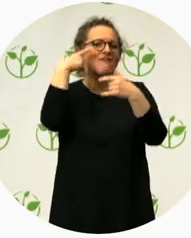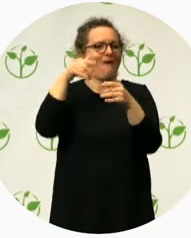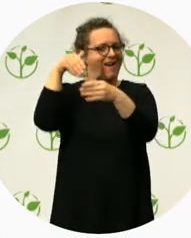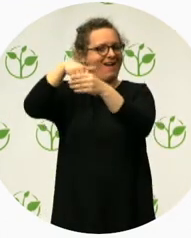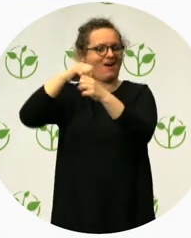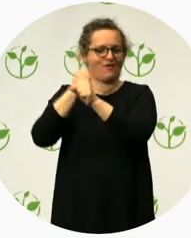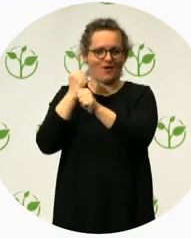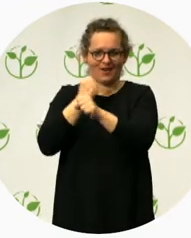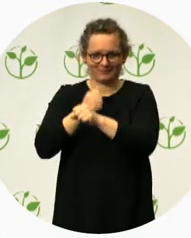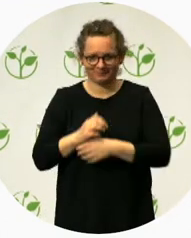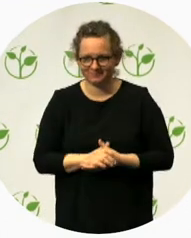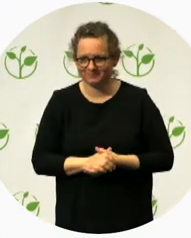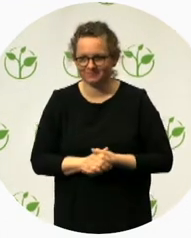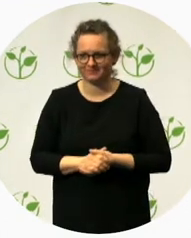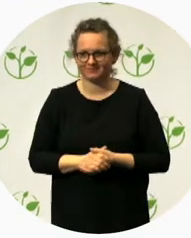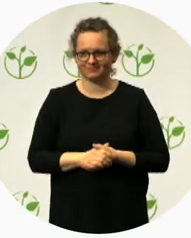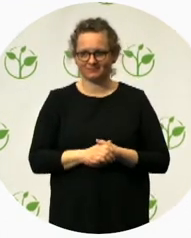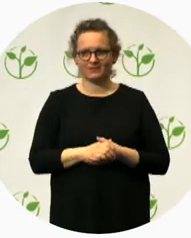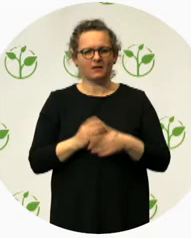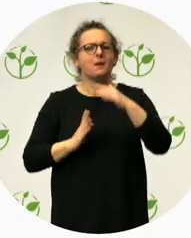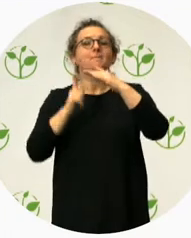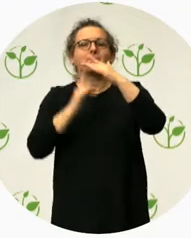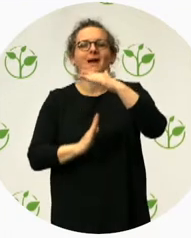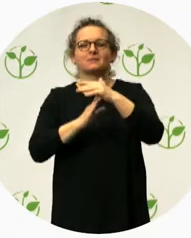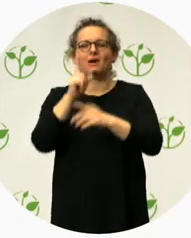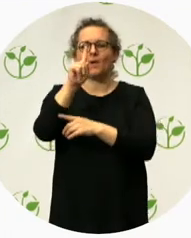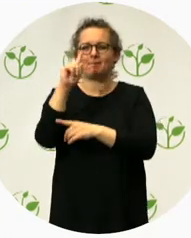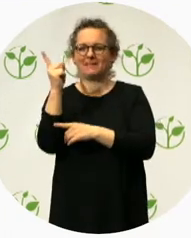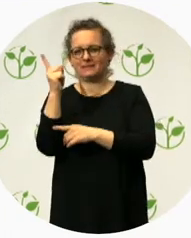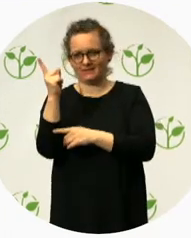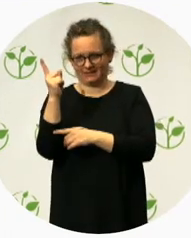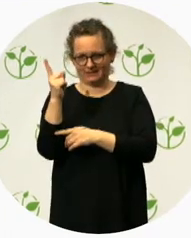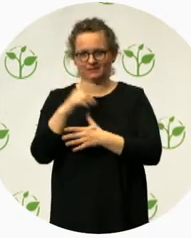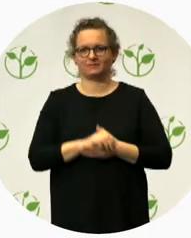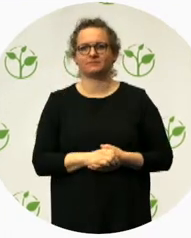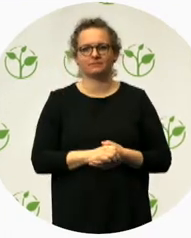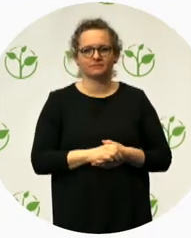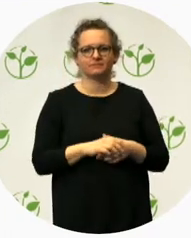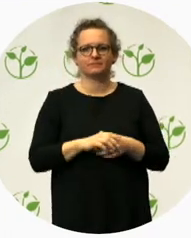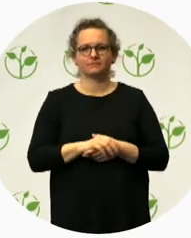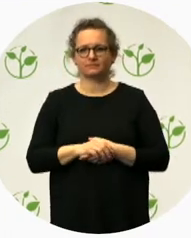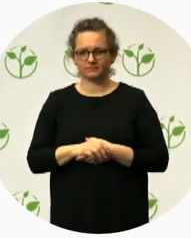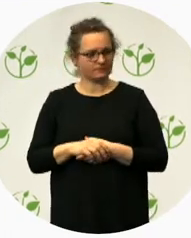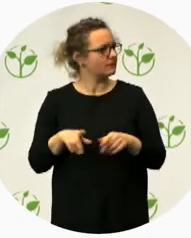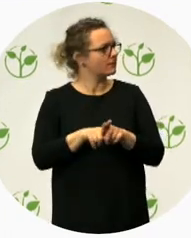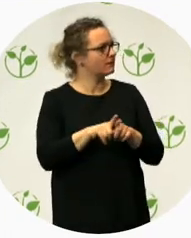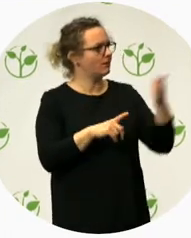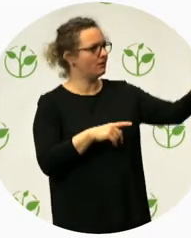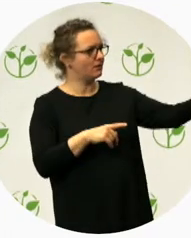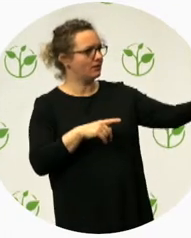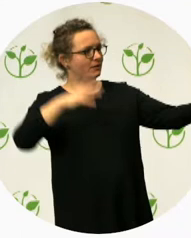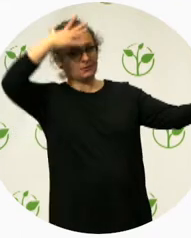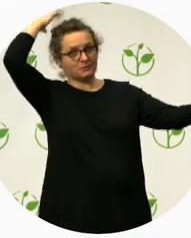who joined us 3 or 4 years ago. Yeah. And she will be in many sessions, in many parallel sessions, and she will do the graphics.